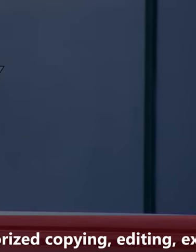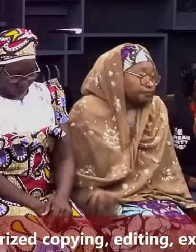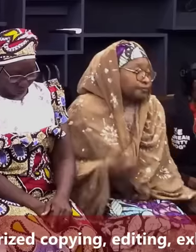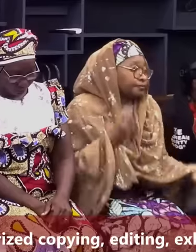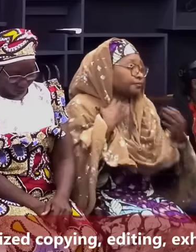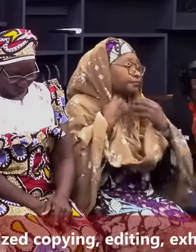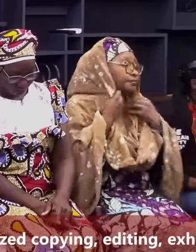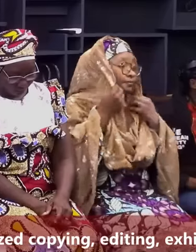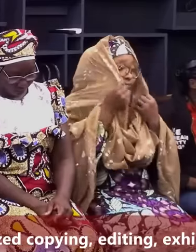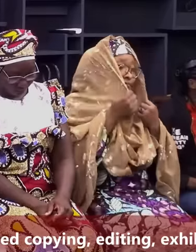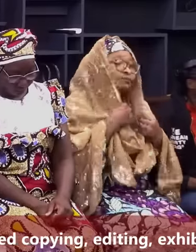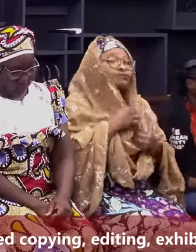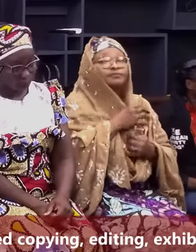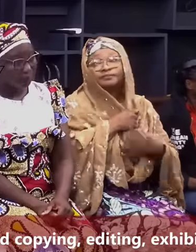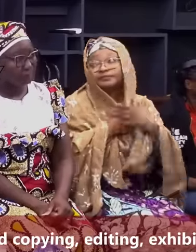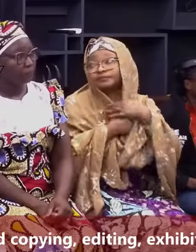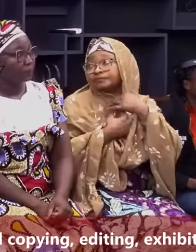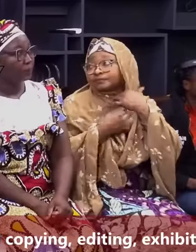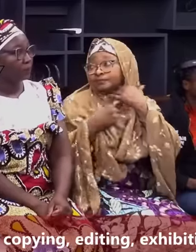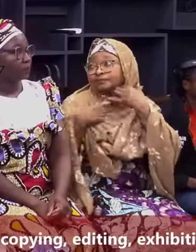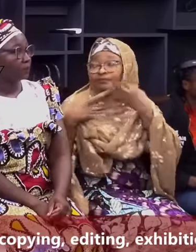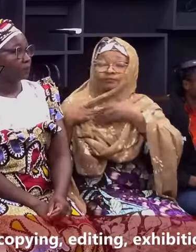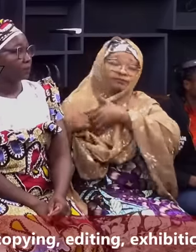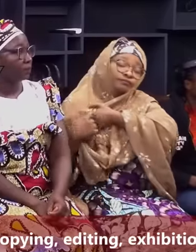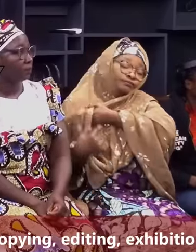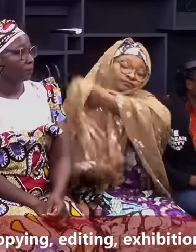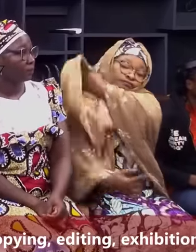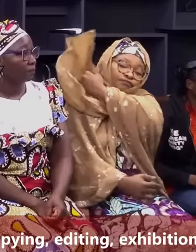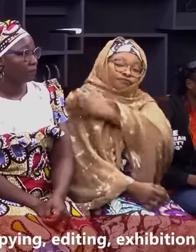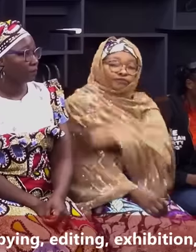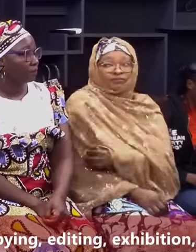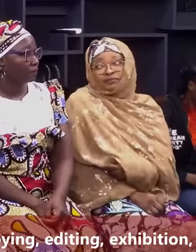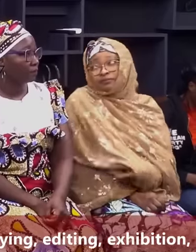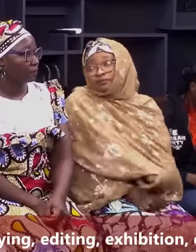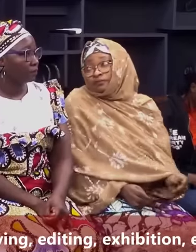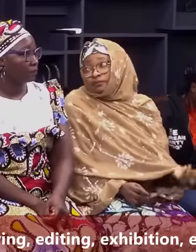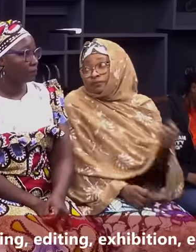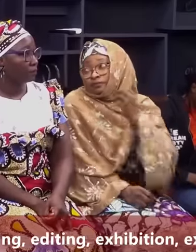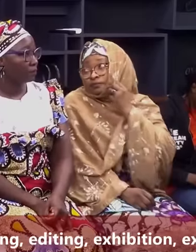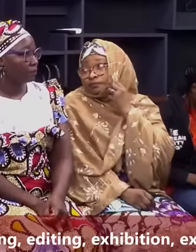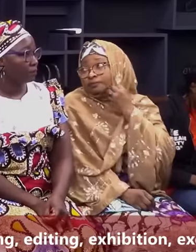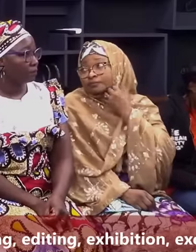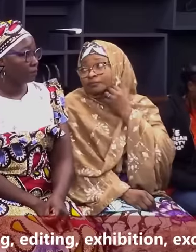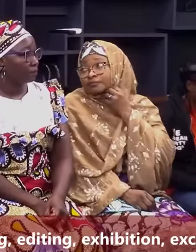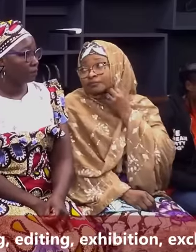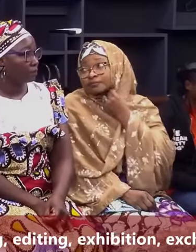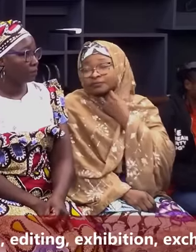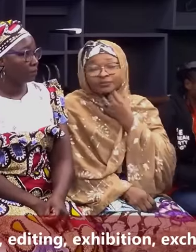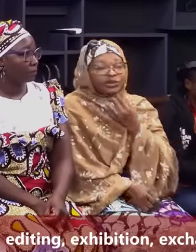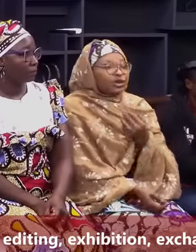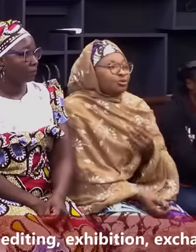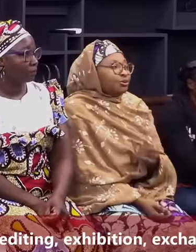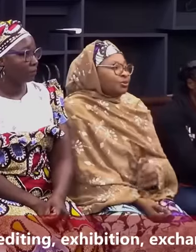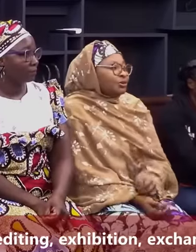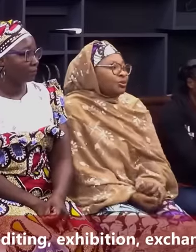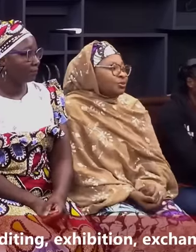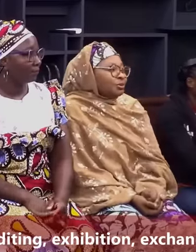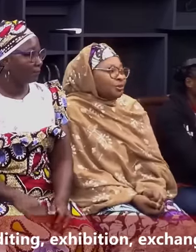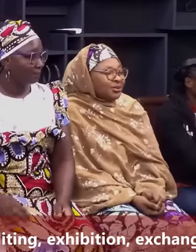thank you ordinary president uh when you are being introduced we are told that you are a double